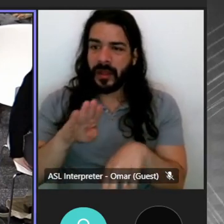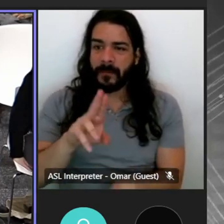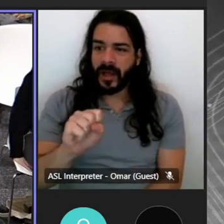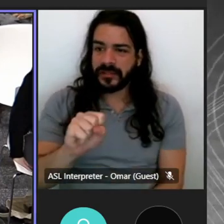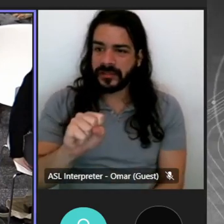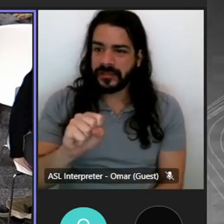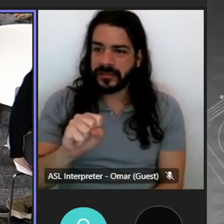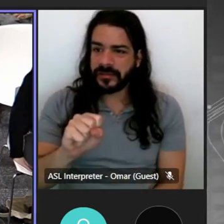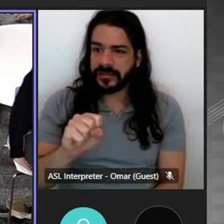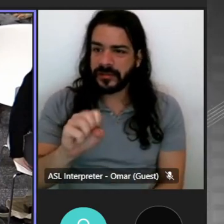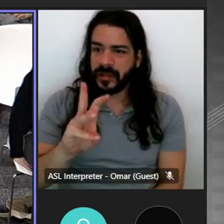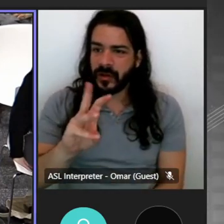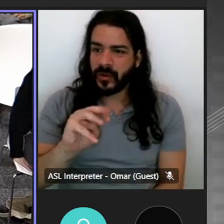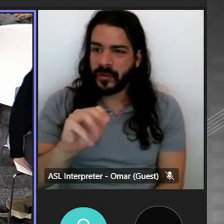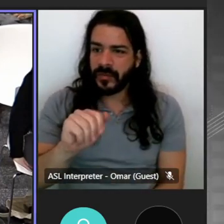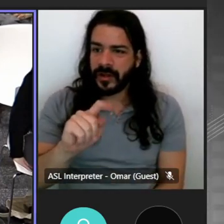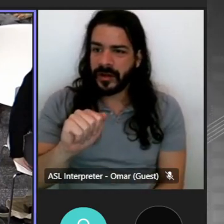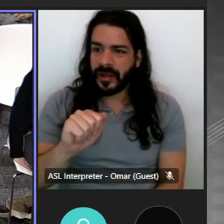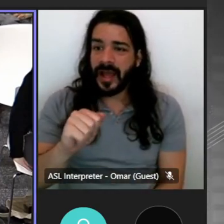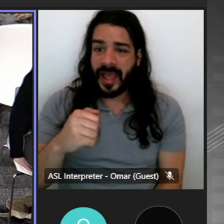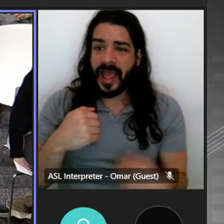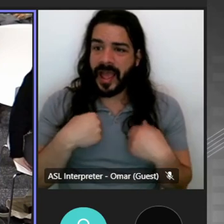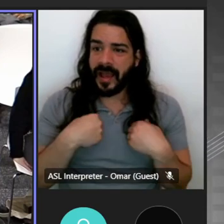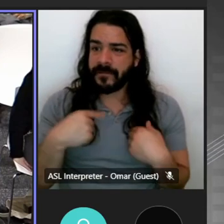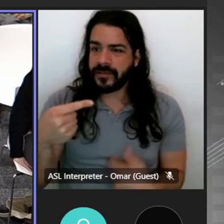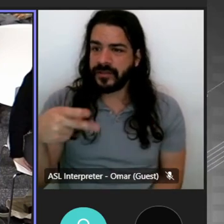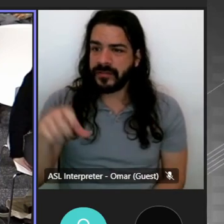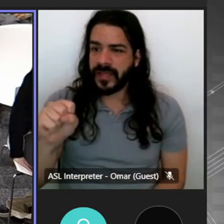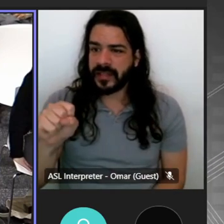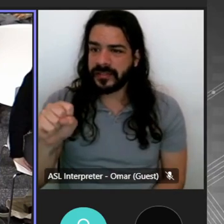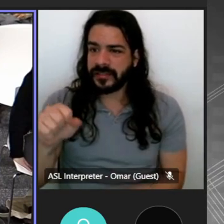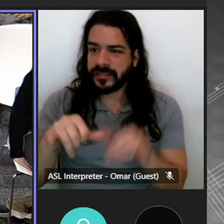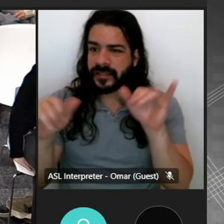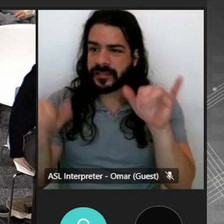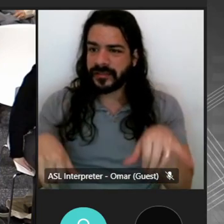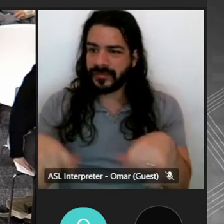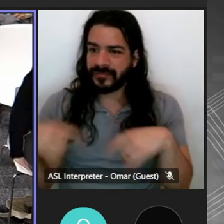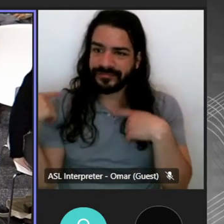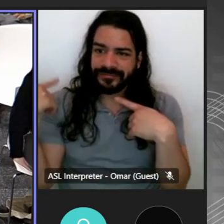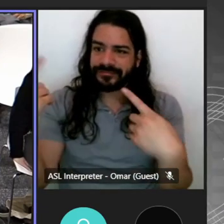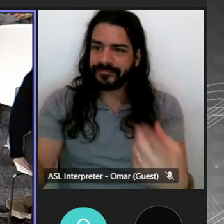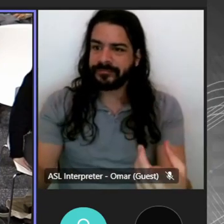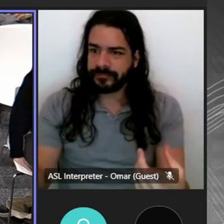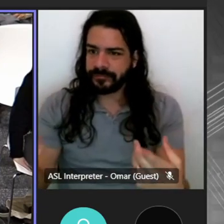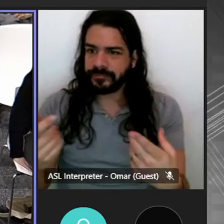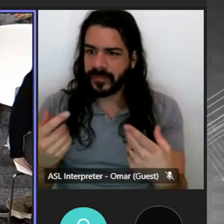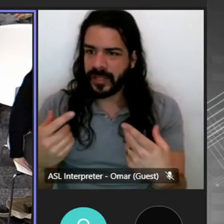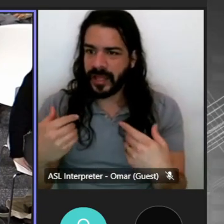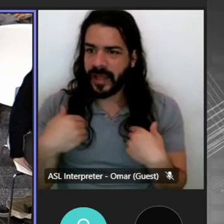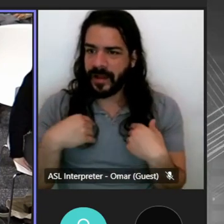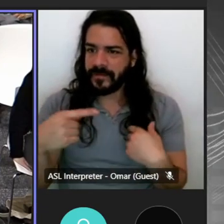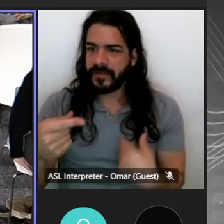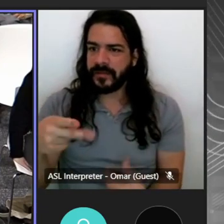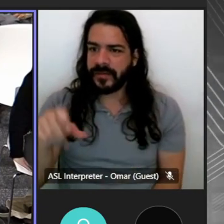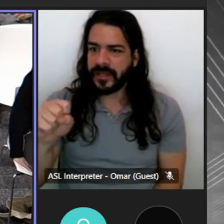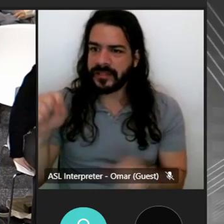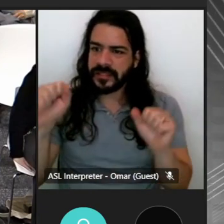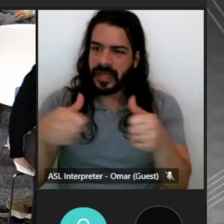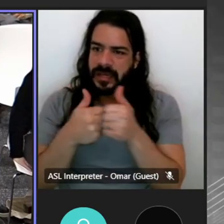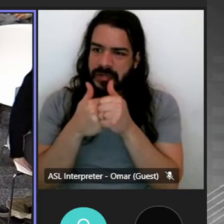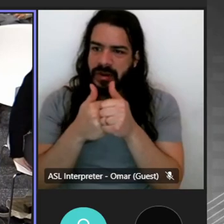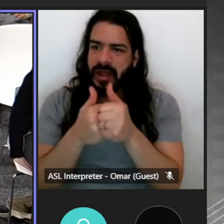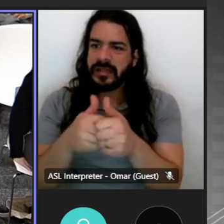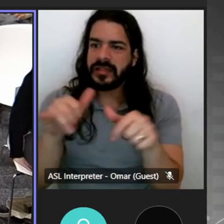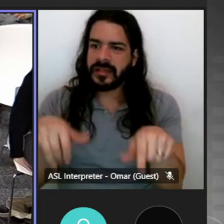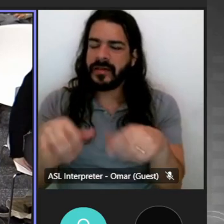Rail and buses at Wmata have a GPS system, and they've had it for a long time to